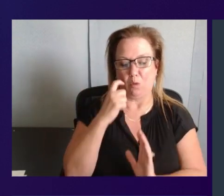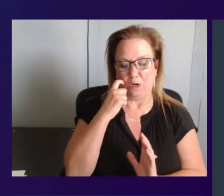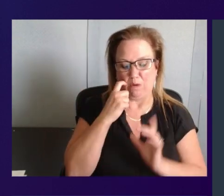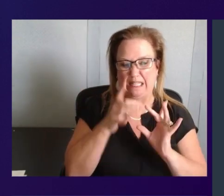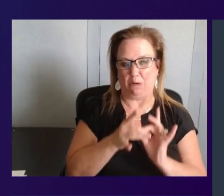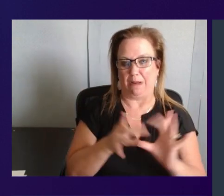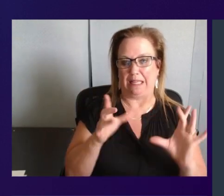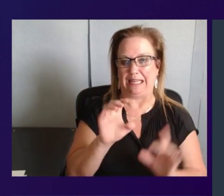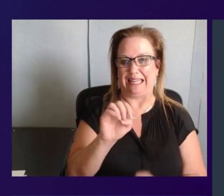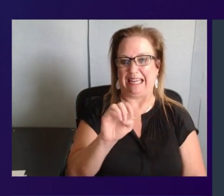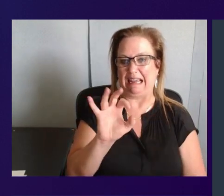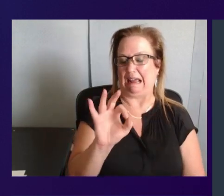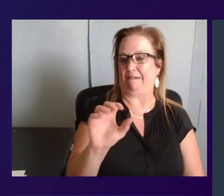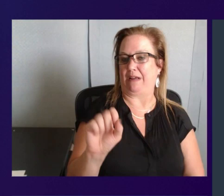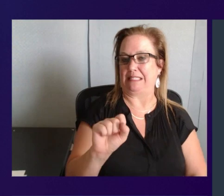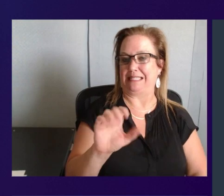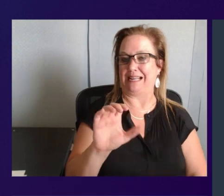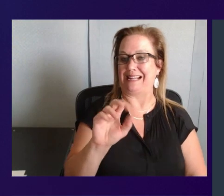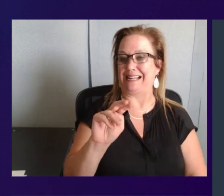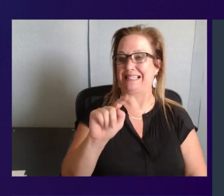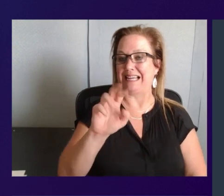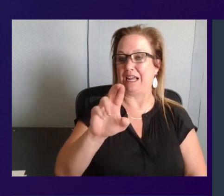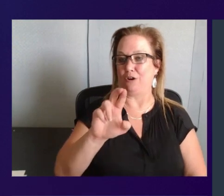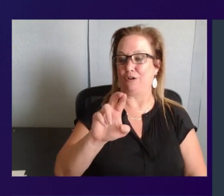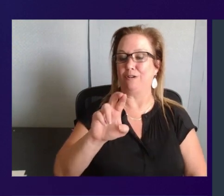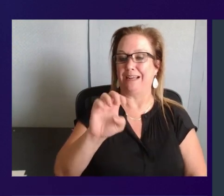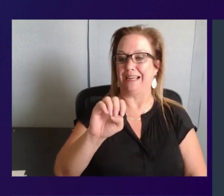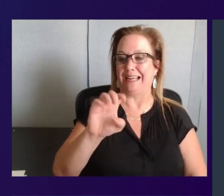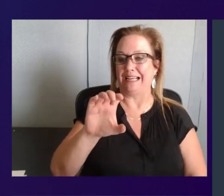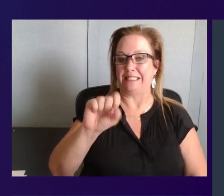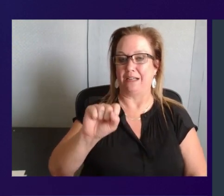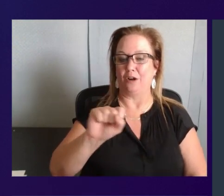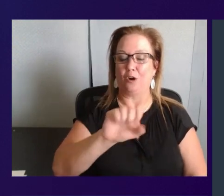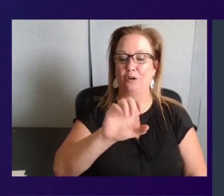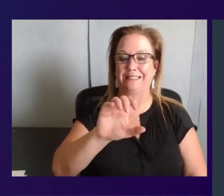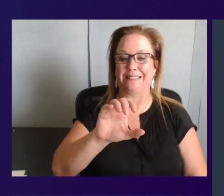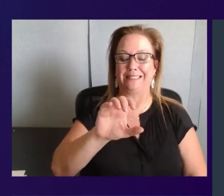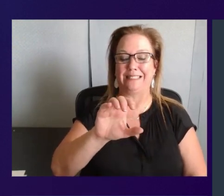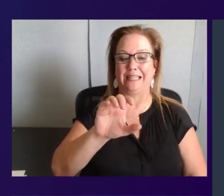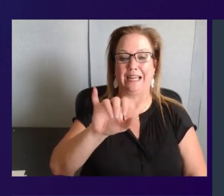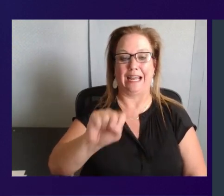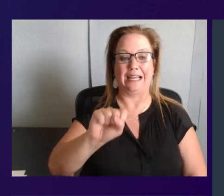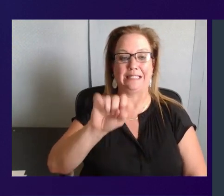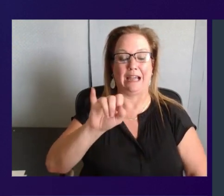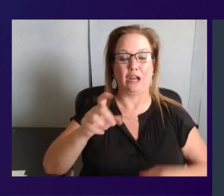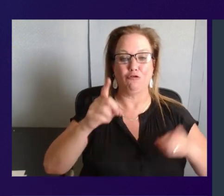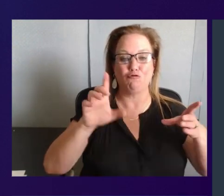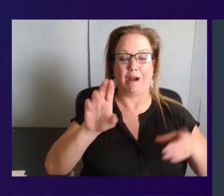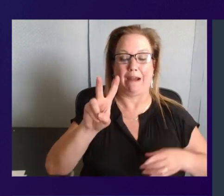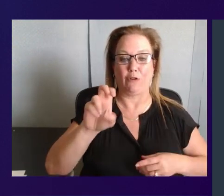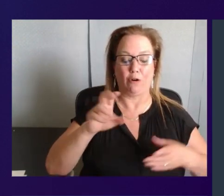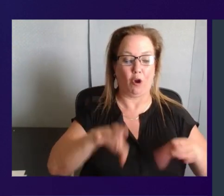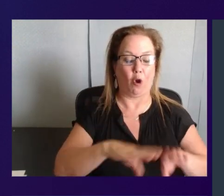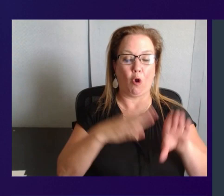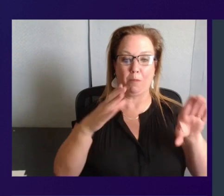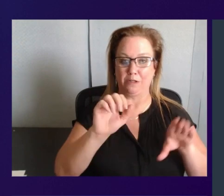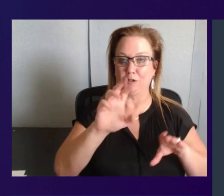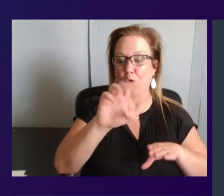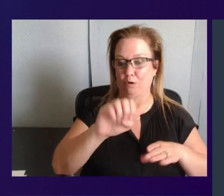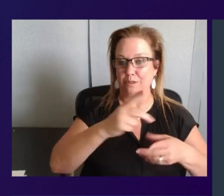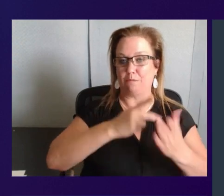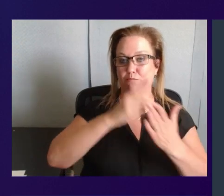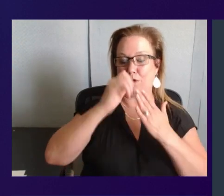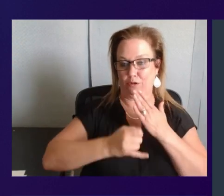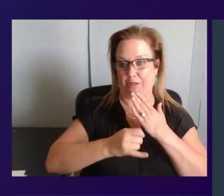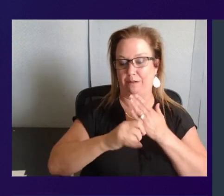the EFS Container Storage Interface, or CSI driver, which is now available as an open source project on